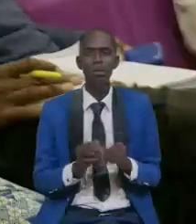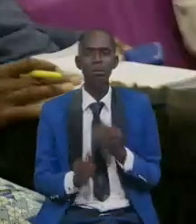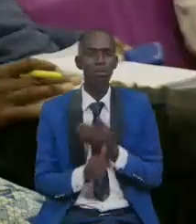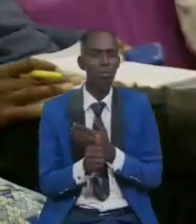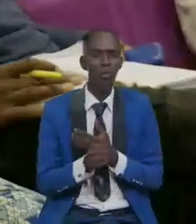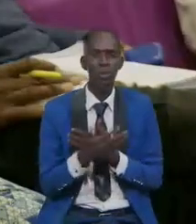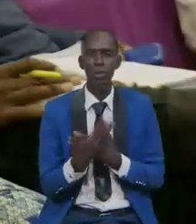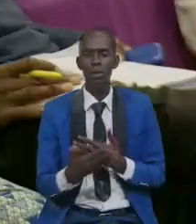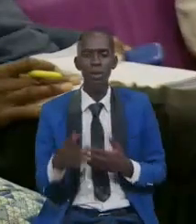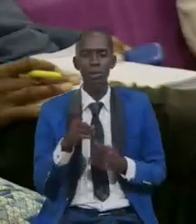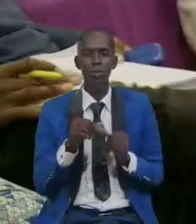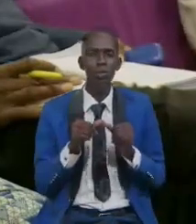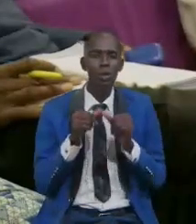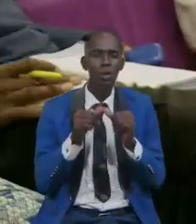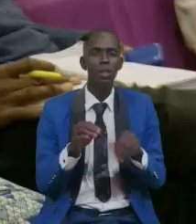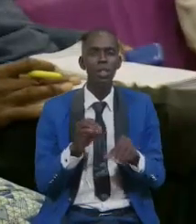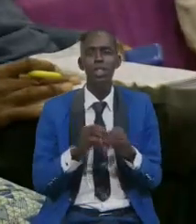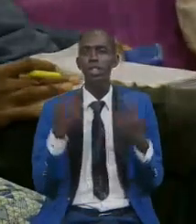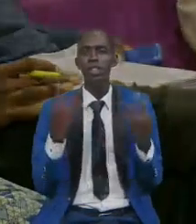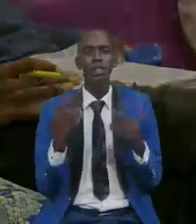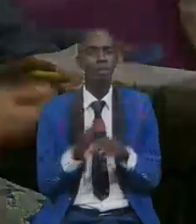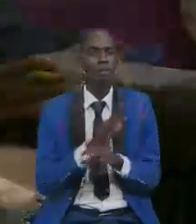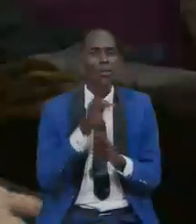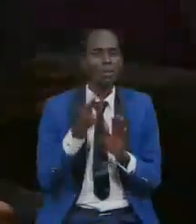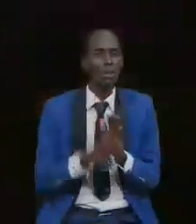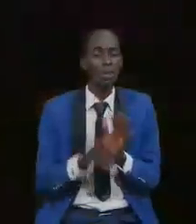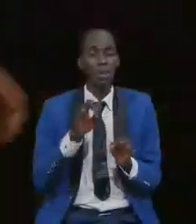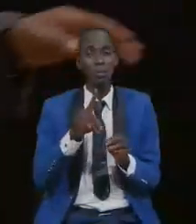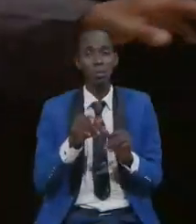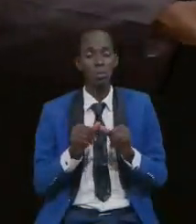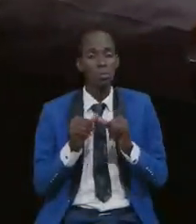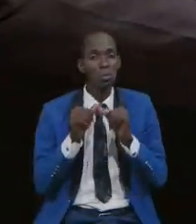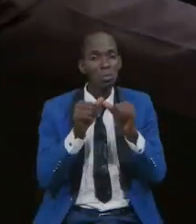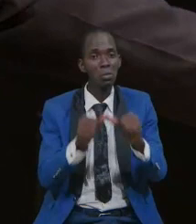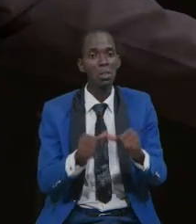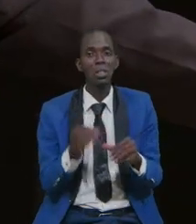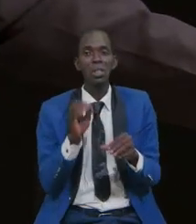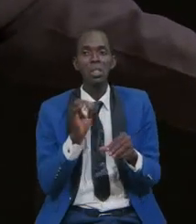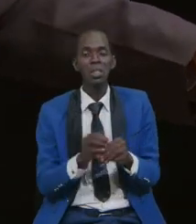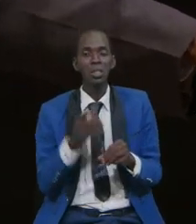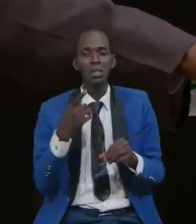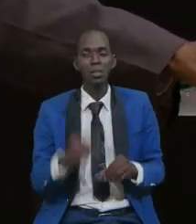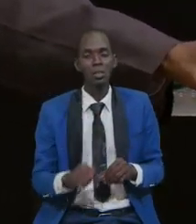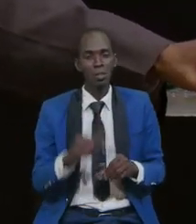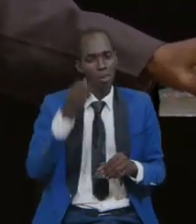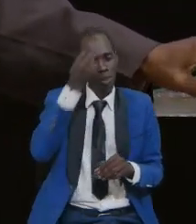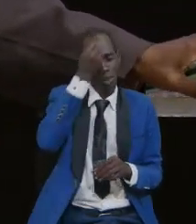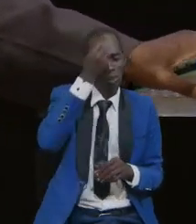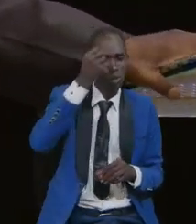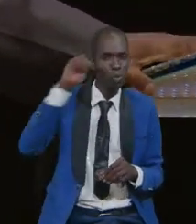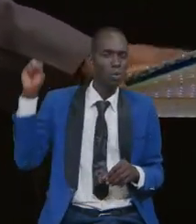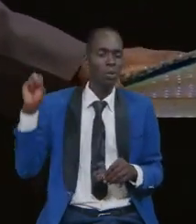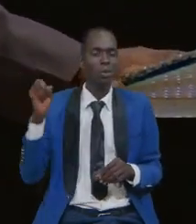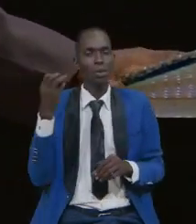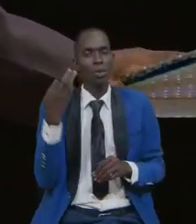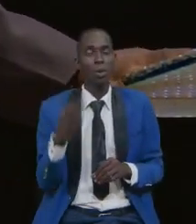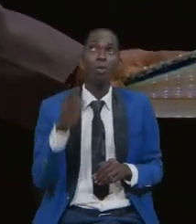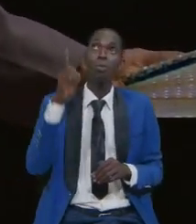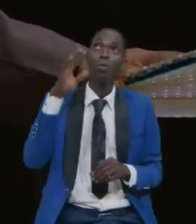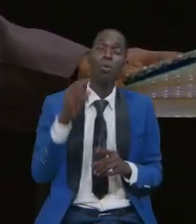you continue in sinfulness, if you continue in defiance, in